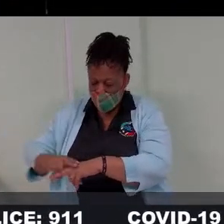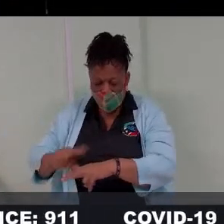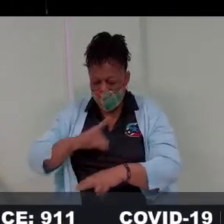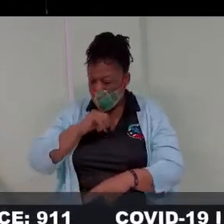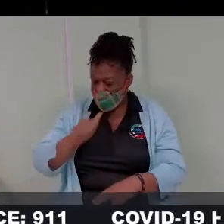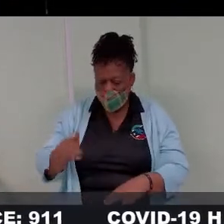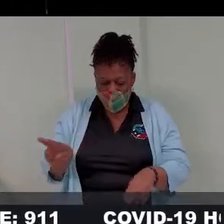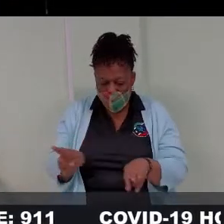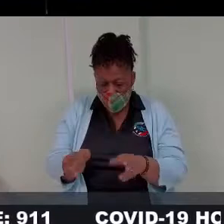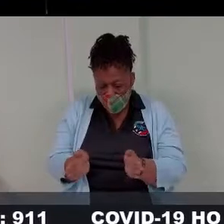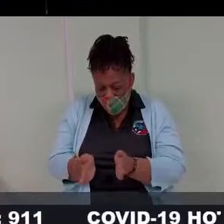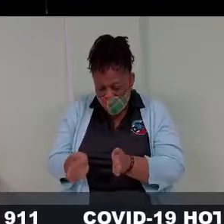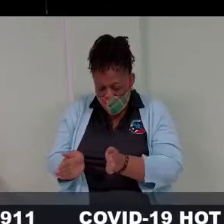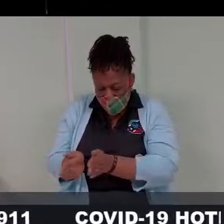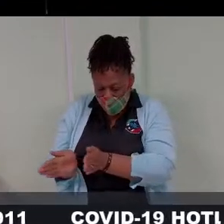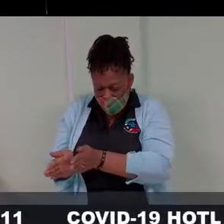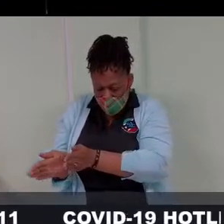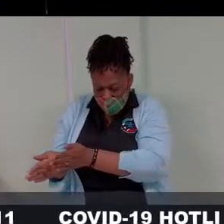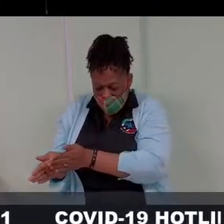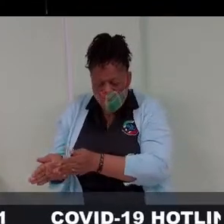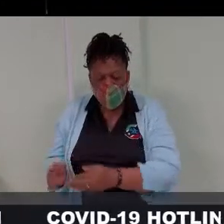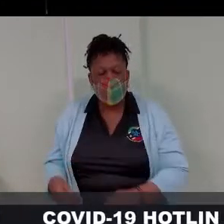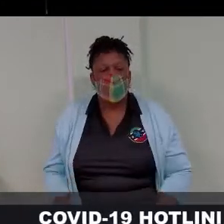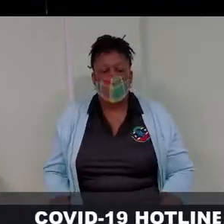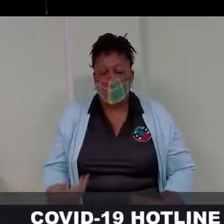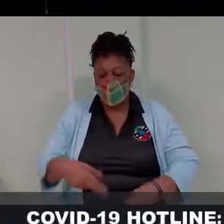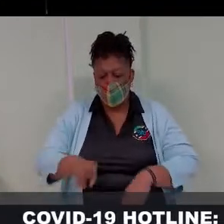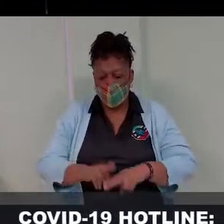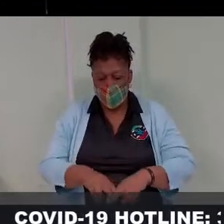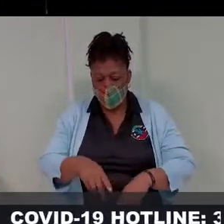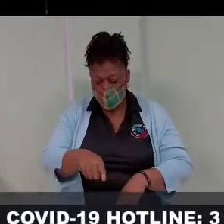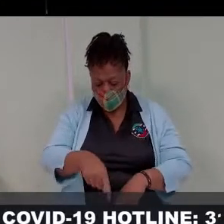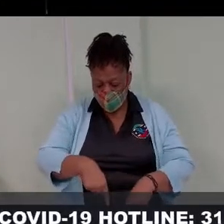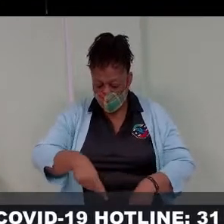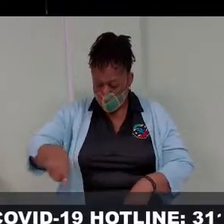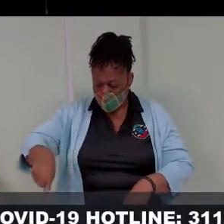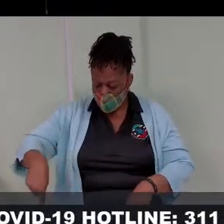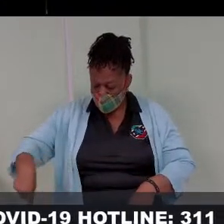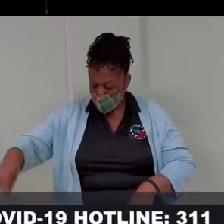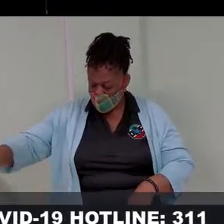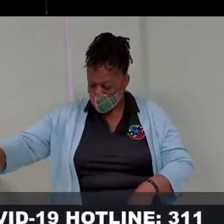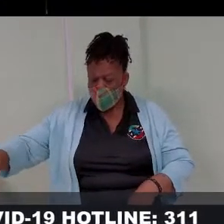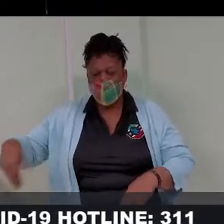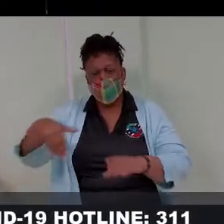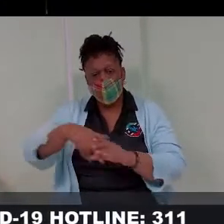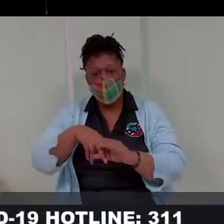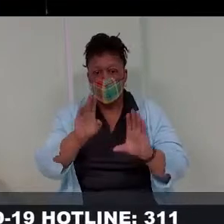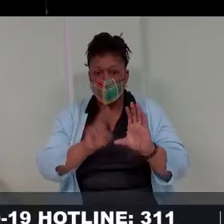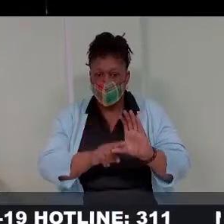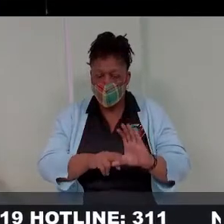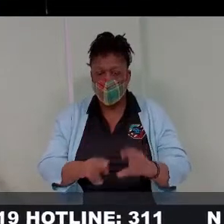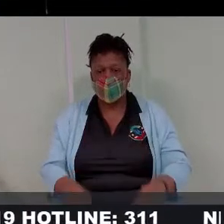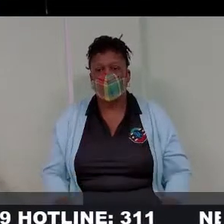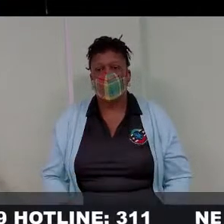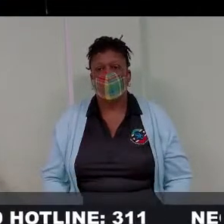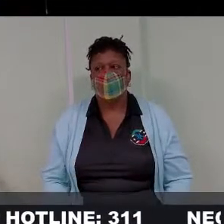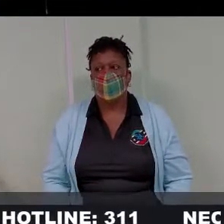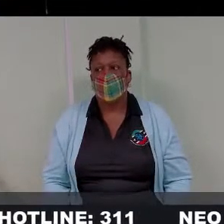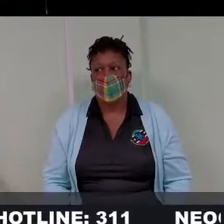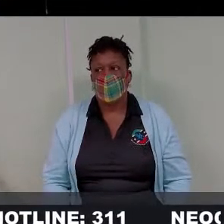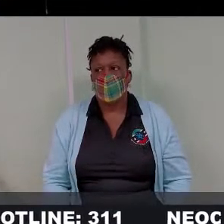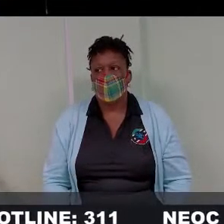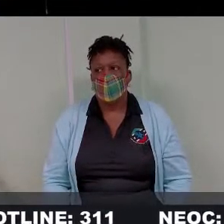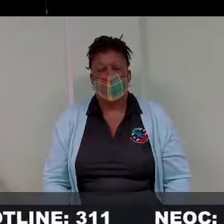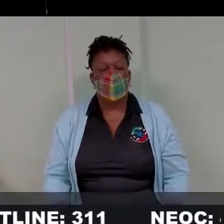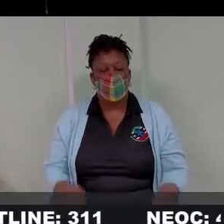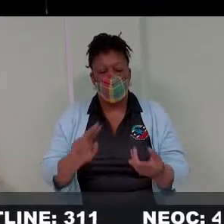between persons, and distance markers must indicate where each person must sit. The